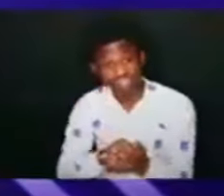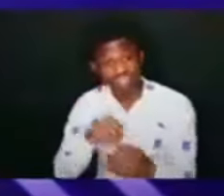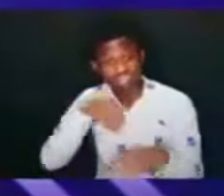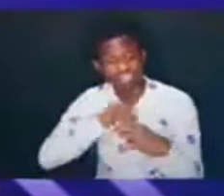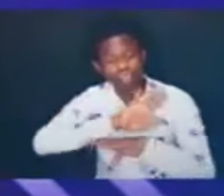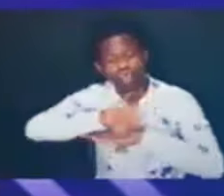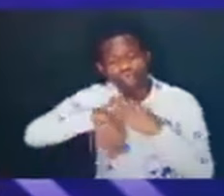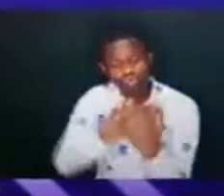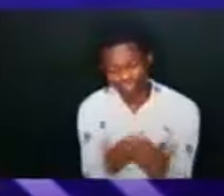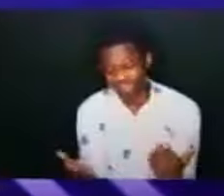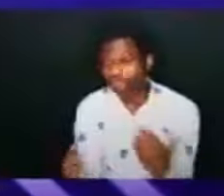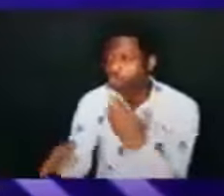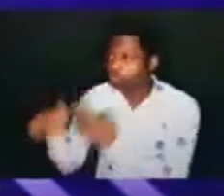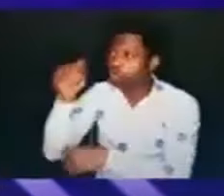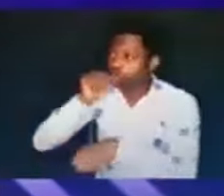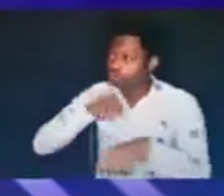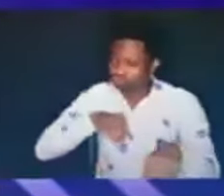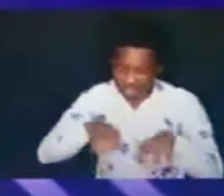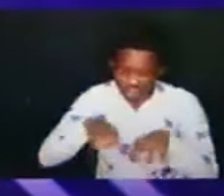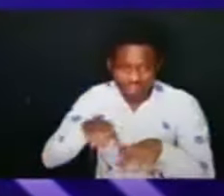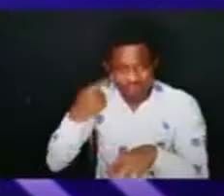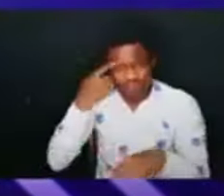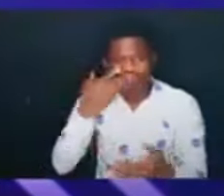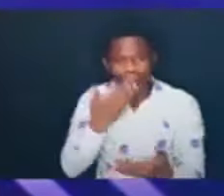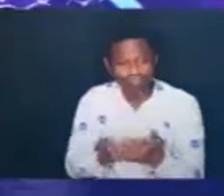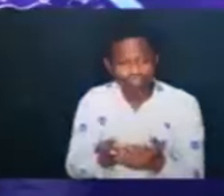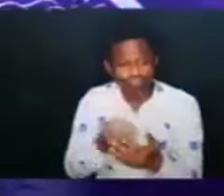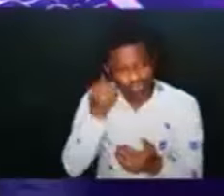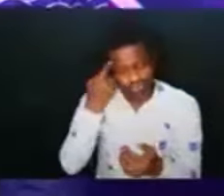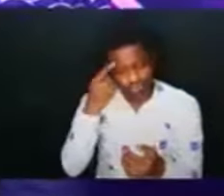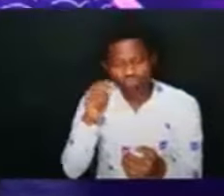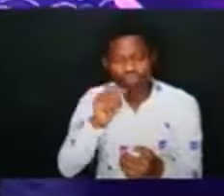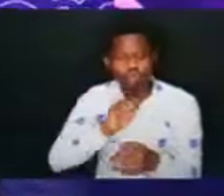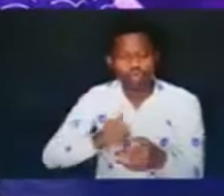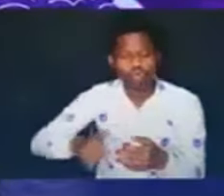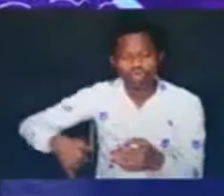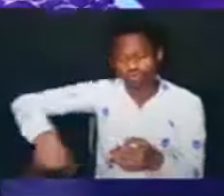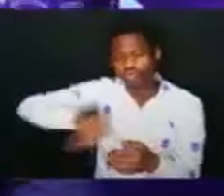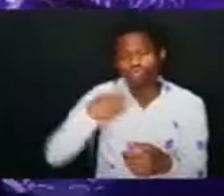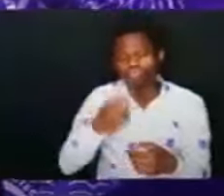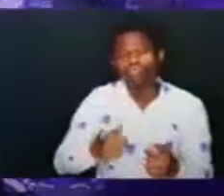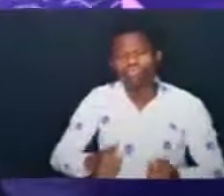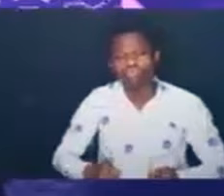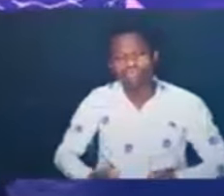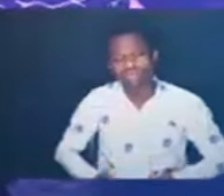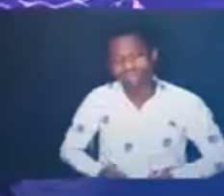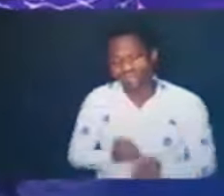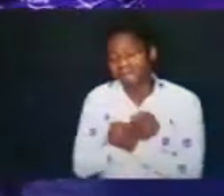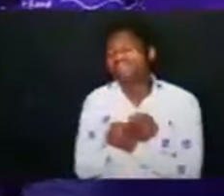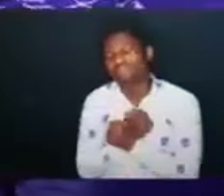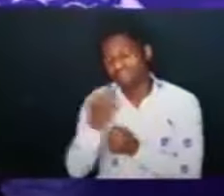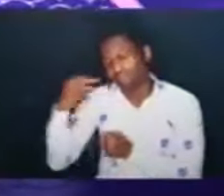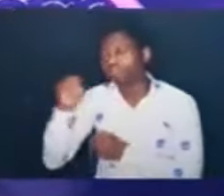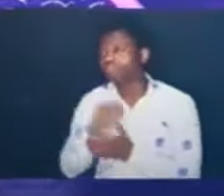works for the good of those who love him. Enim se onyankopon won awodono no adinyina dibua won